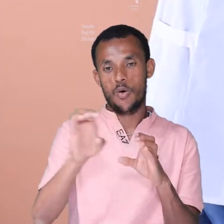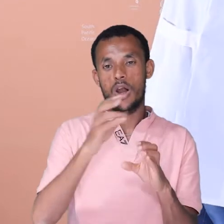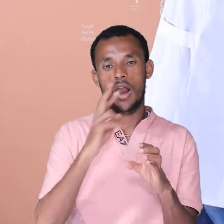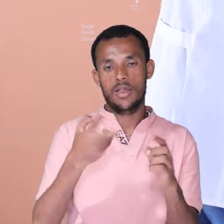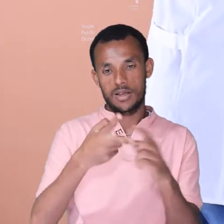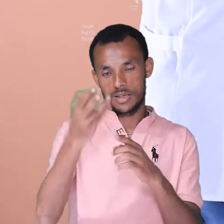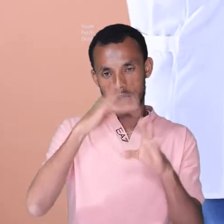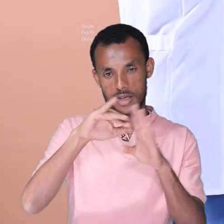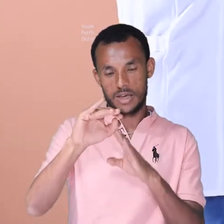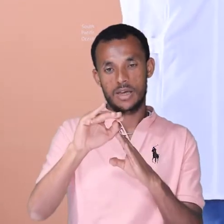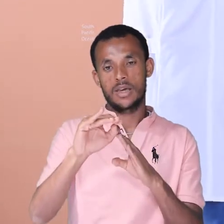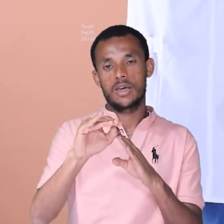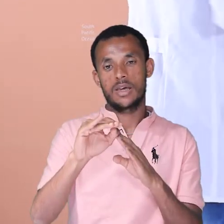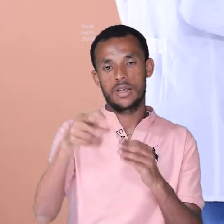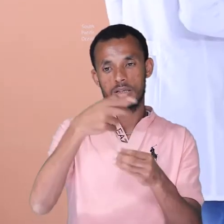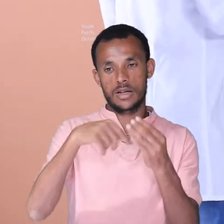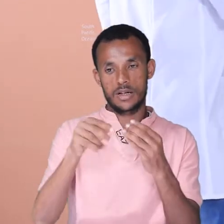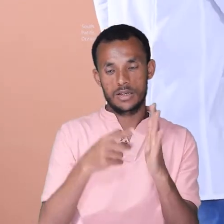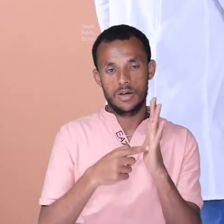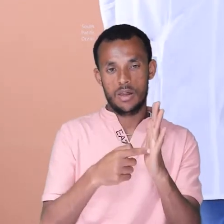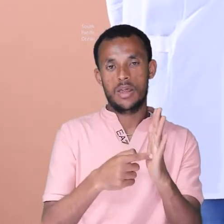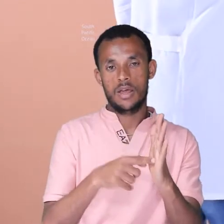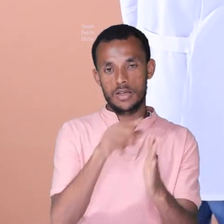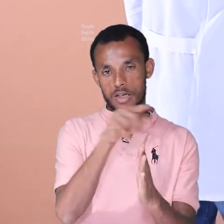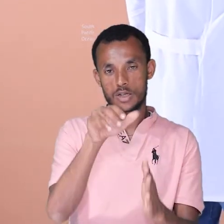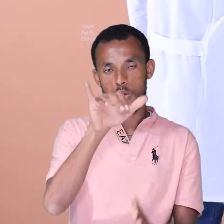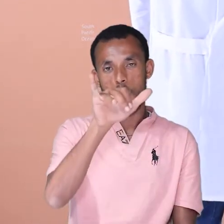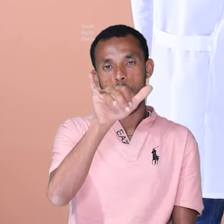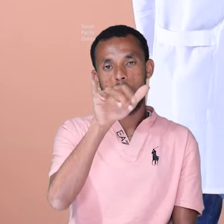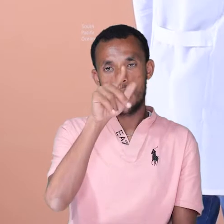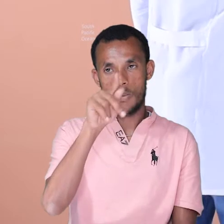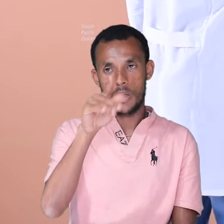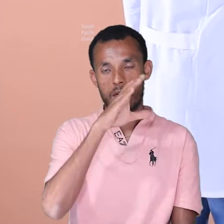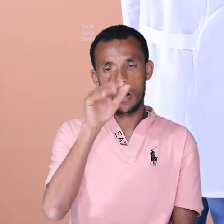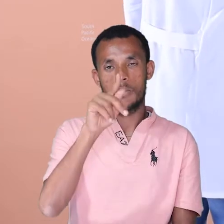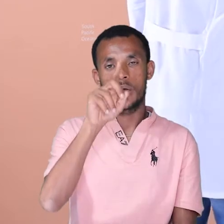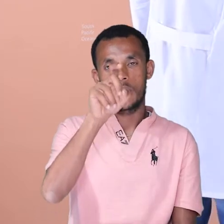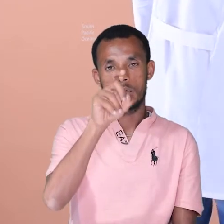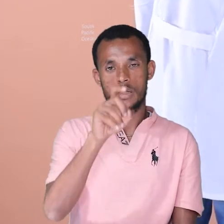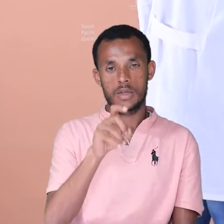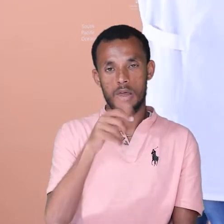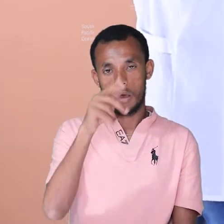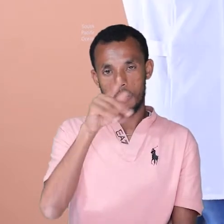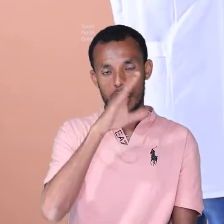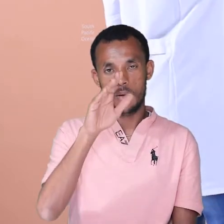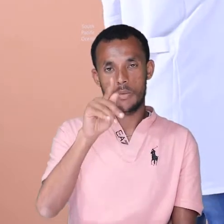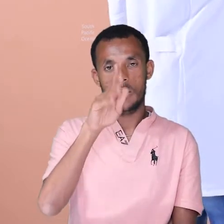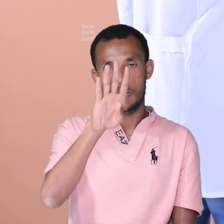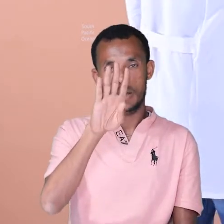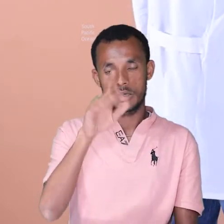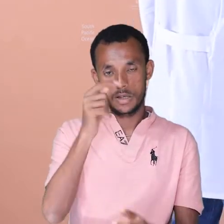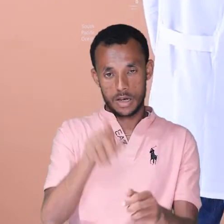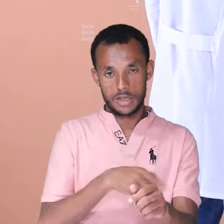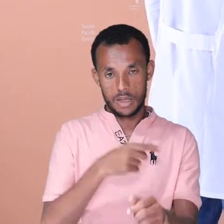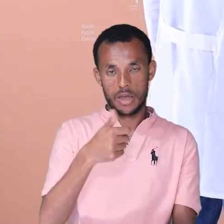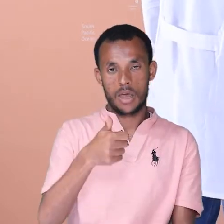a circle shown here. There is YP and PX, AP and PB. Therefore, the distance